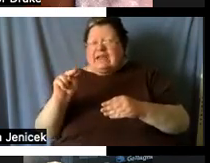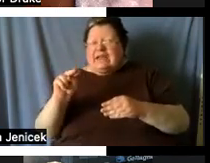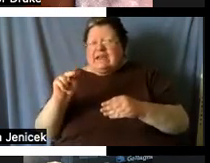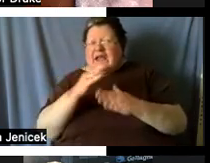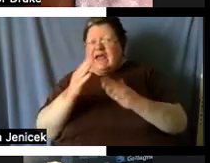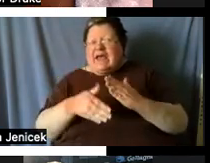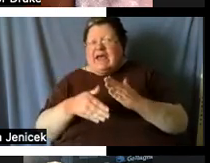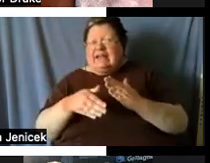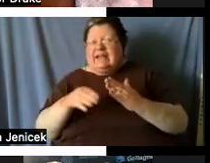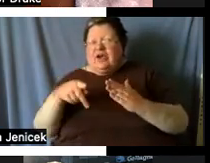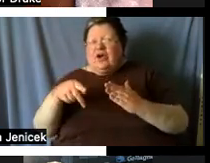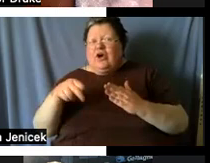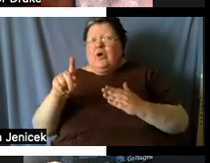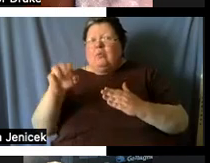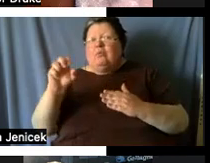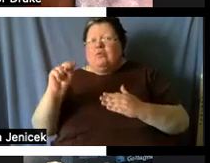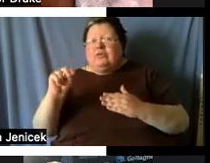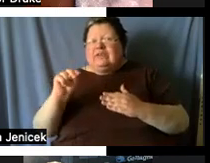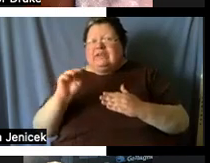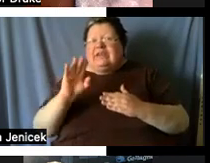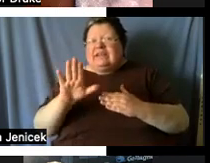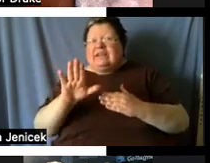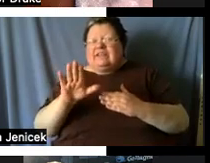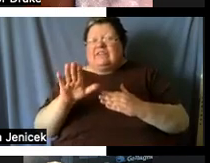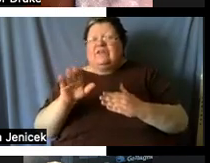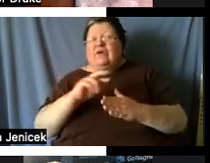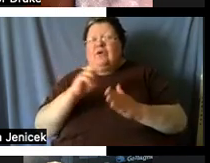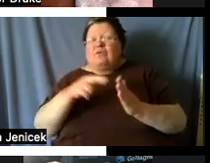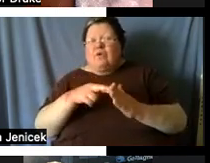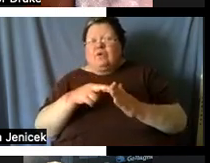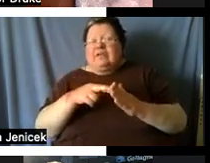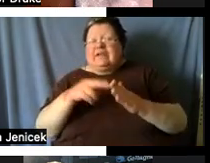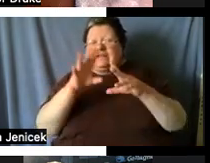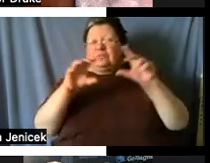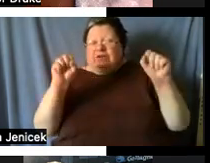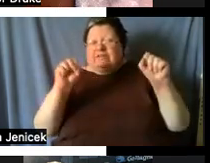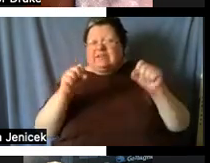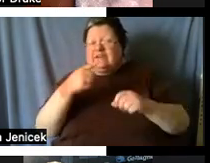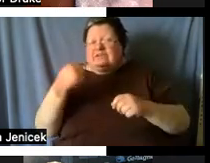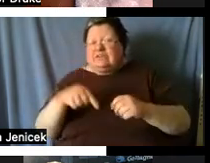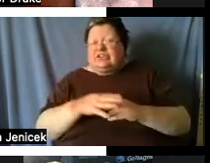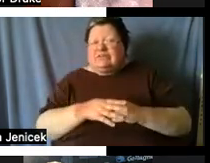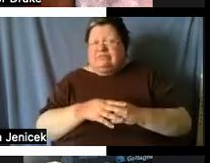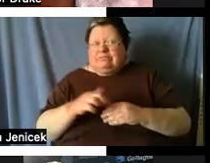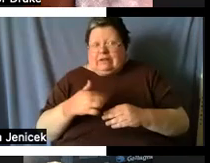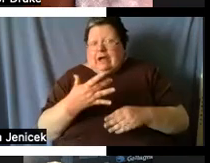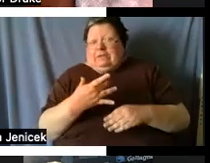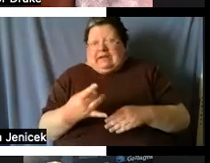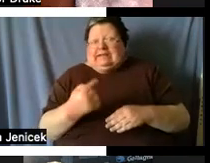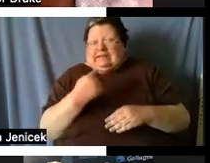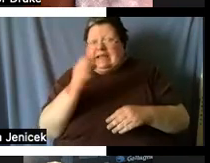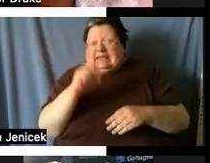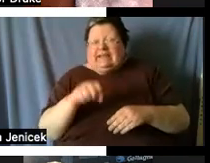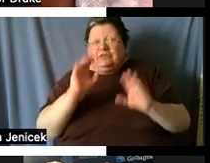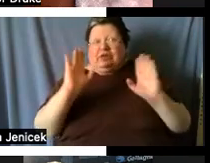end Vladimir Putin's role as president of Russia? Well, I'd like to say yes, that would be great,